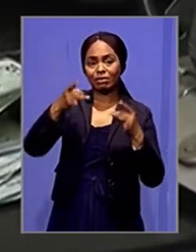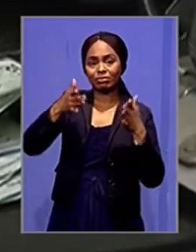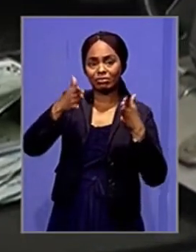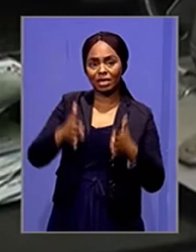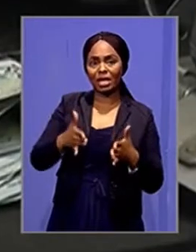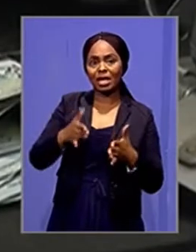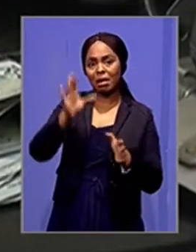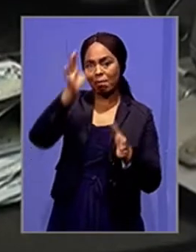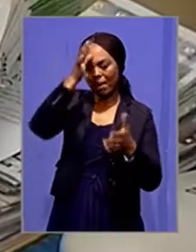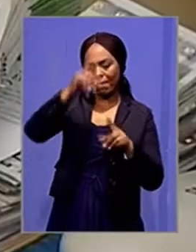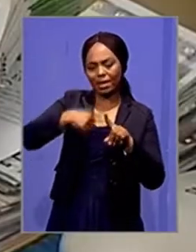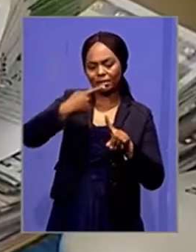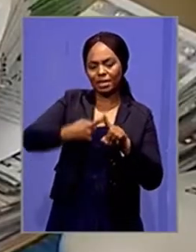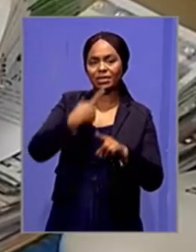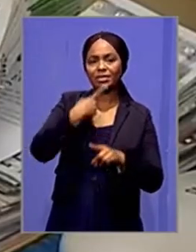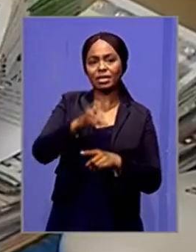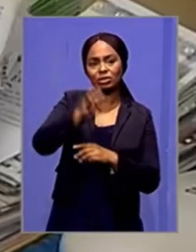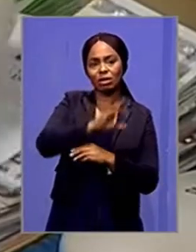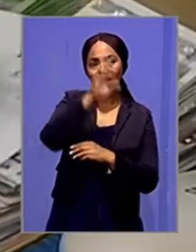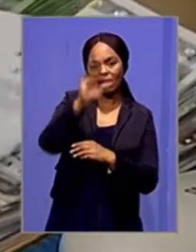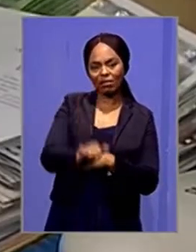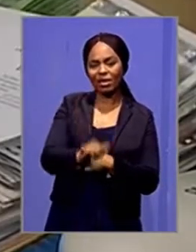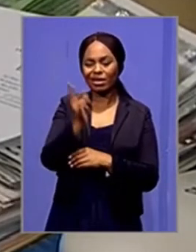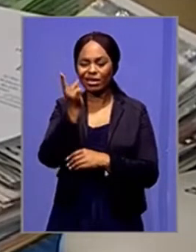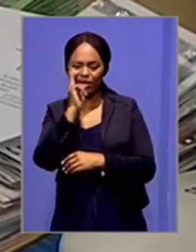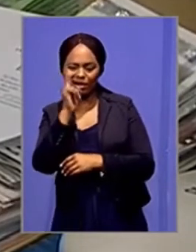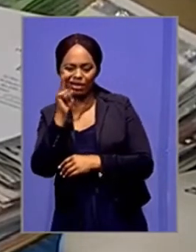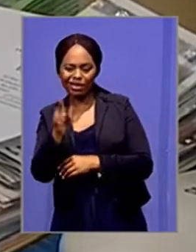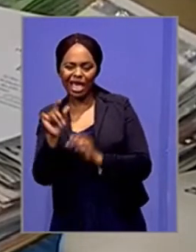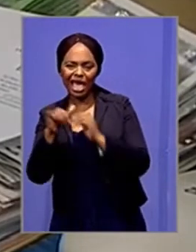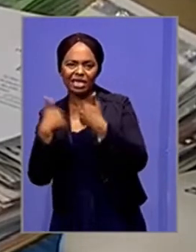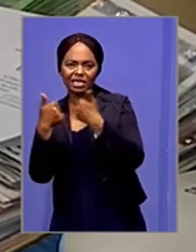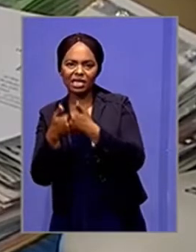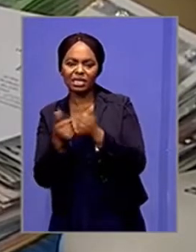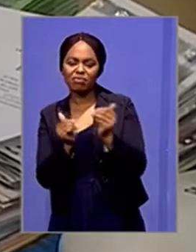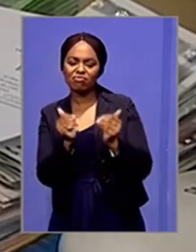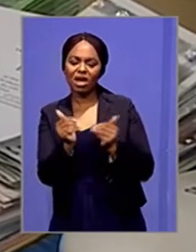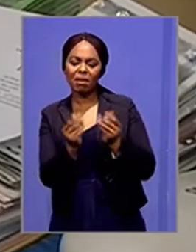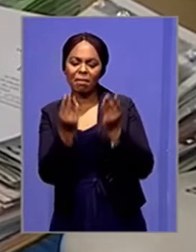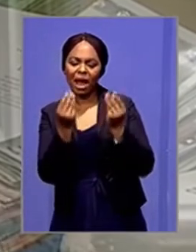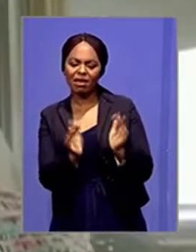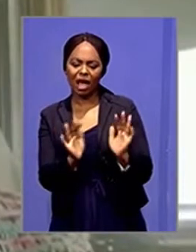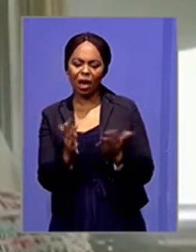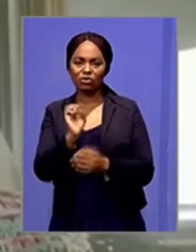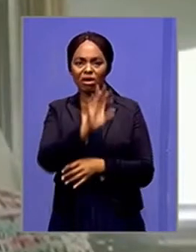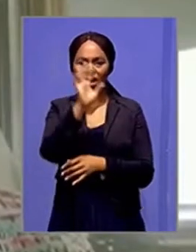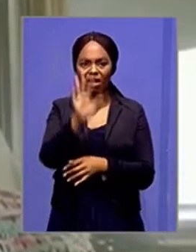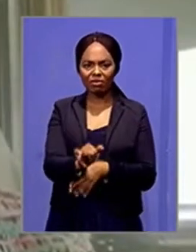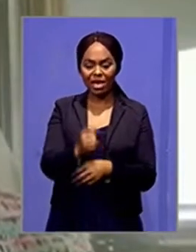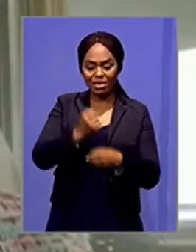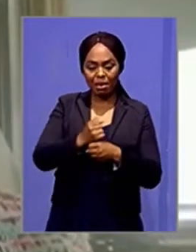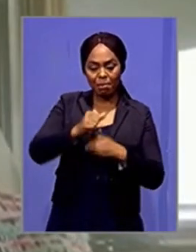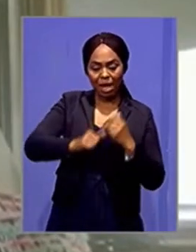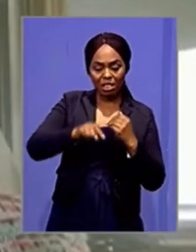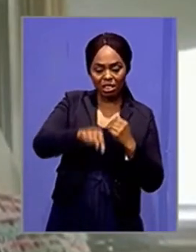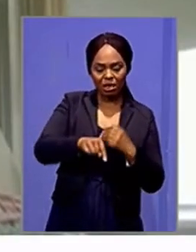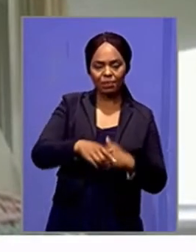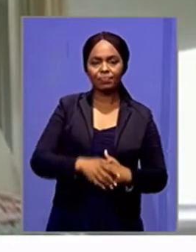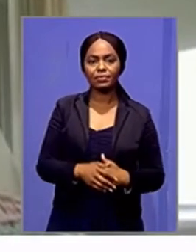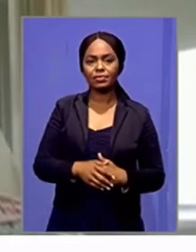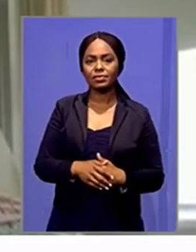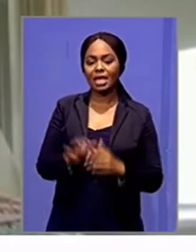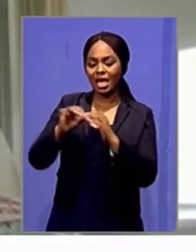kaone ge di rating agencies di tla be di lebelediša maemo a ditšhelete a naga kgweding yona ye. So we don't expect the credit rating agencies